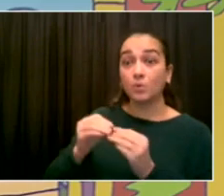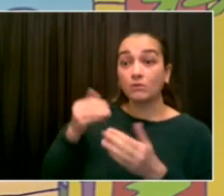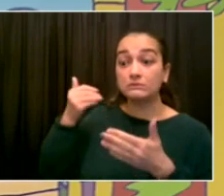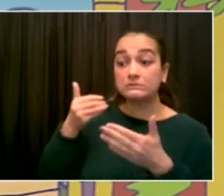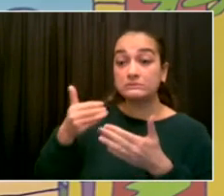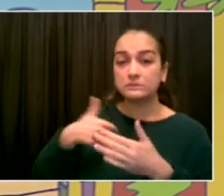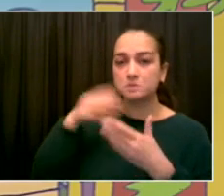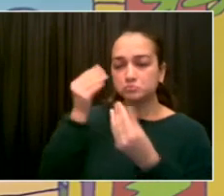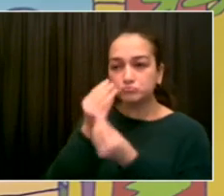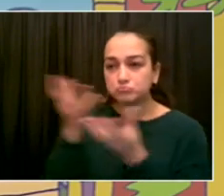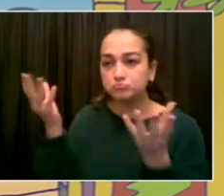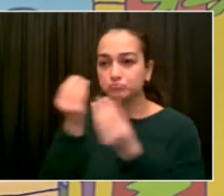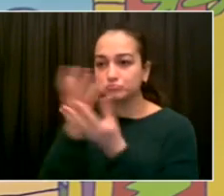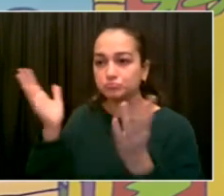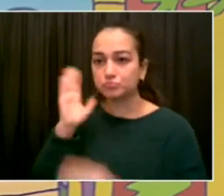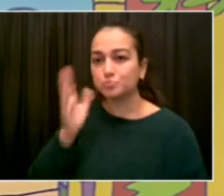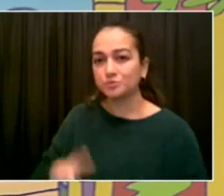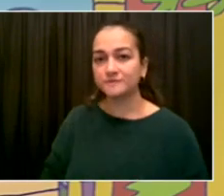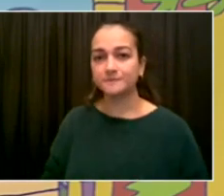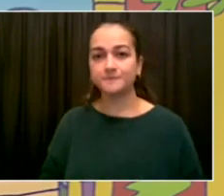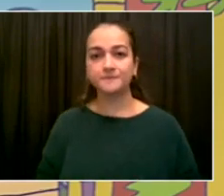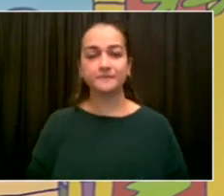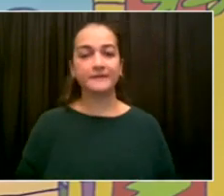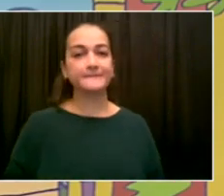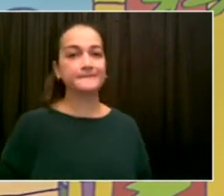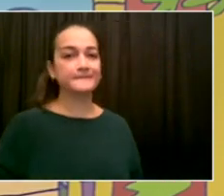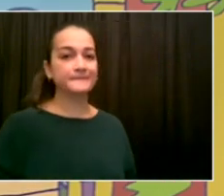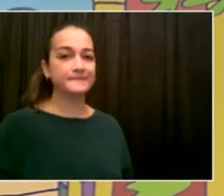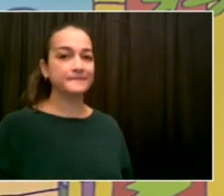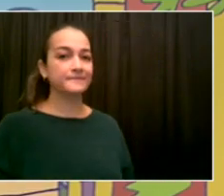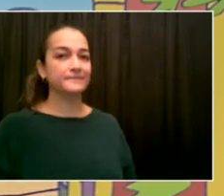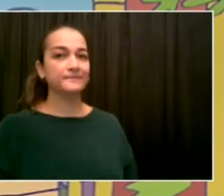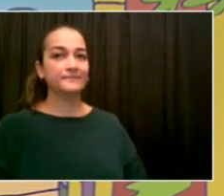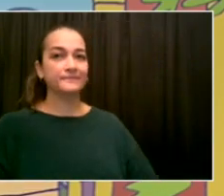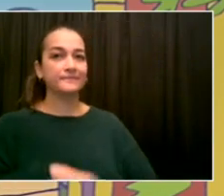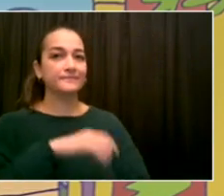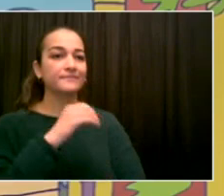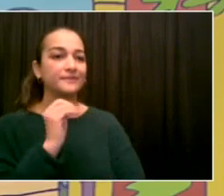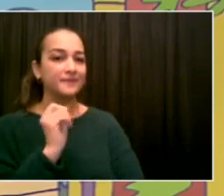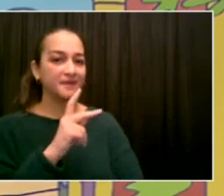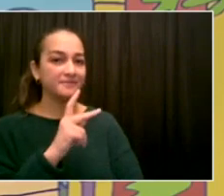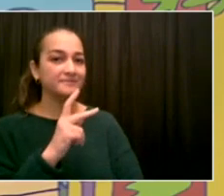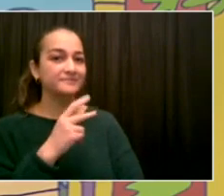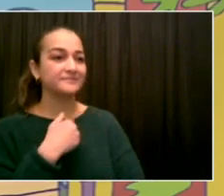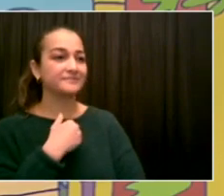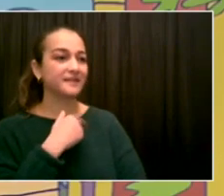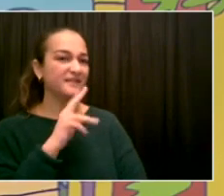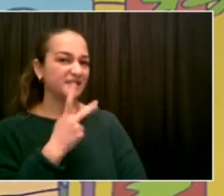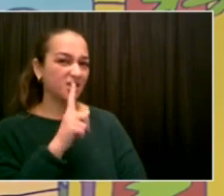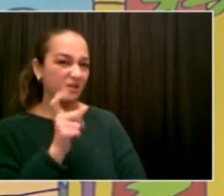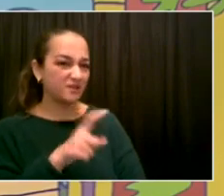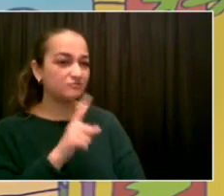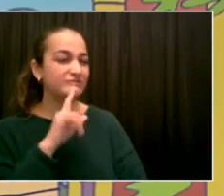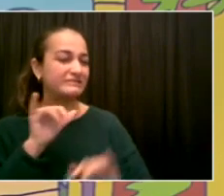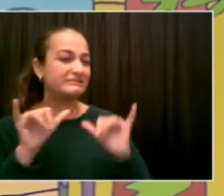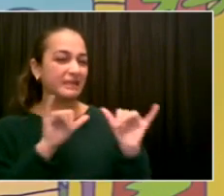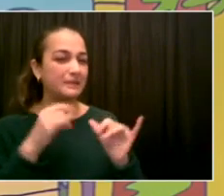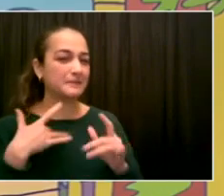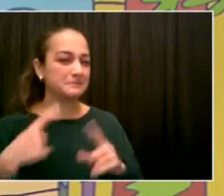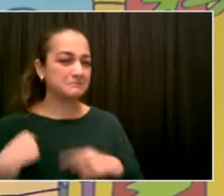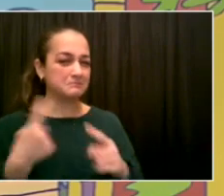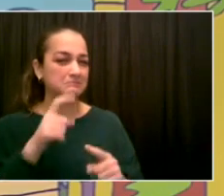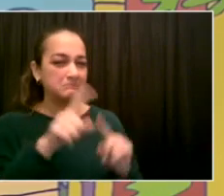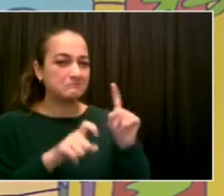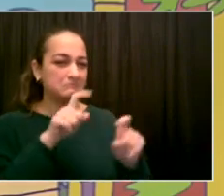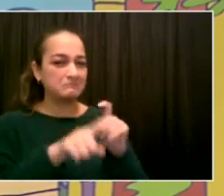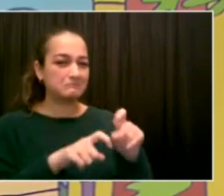And I know you've been asked this question before about the city's contingency plans, but I'm just wondering, is it more